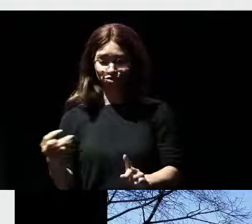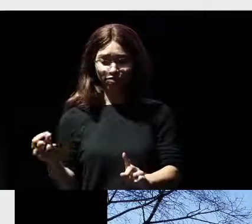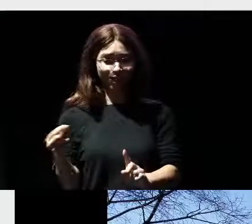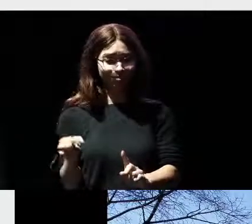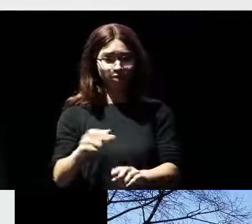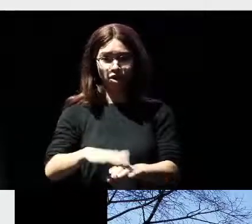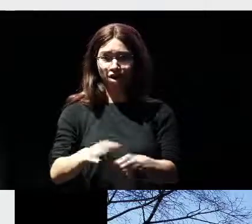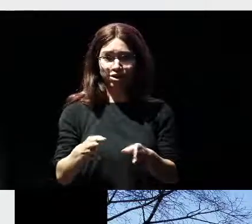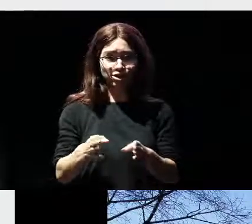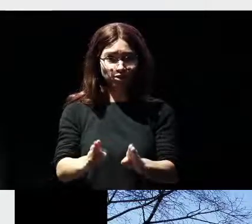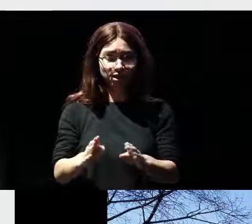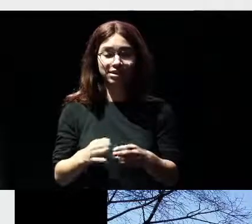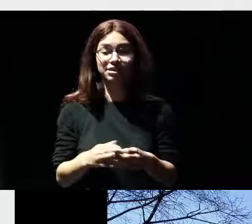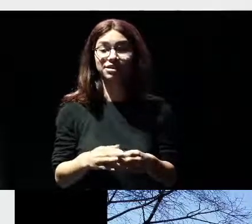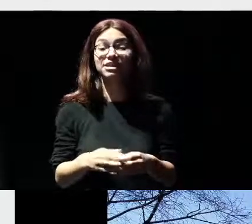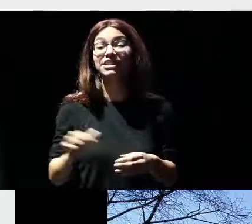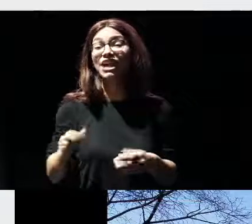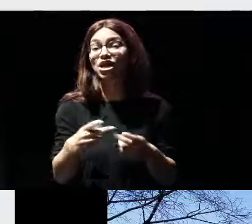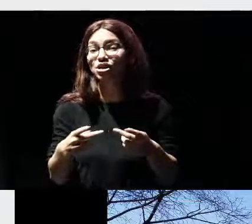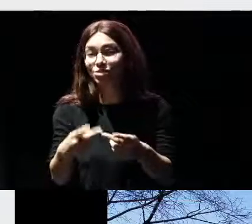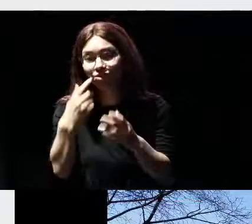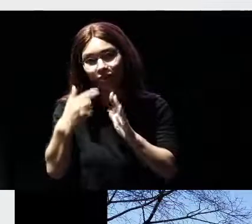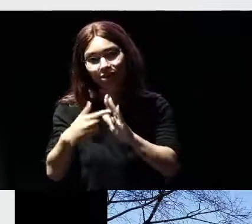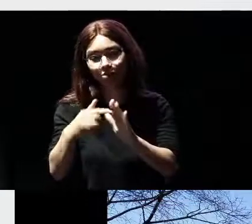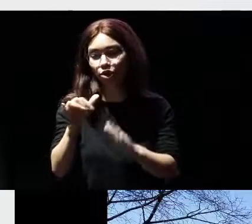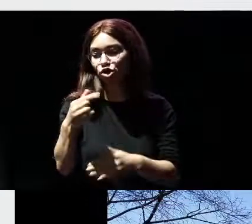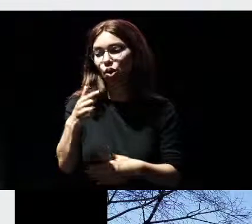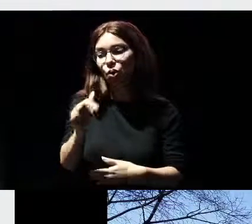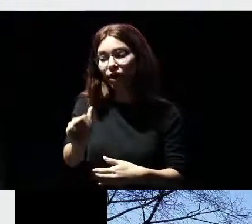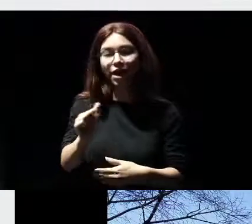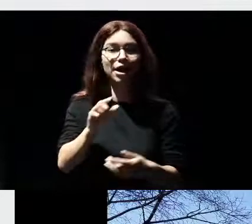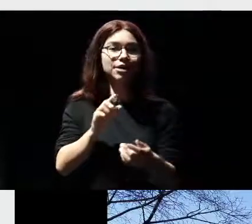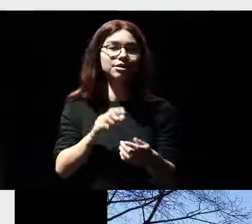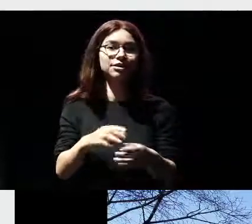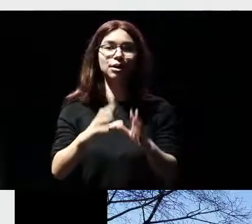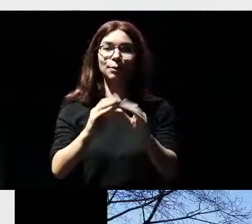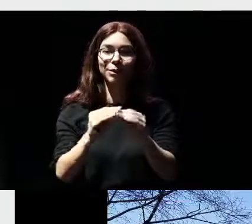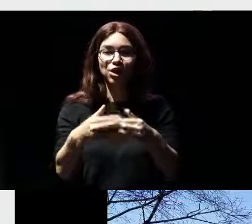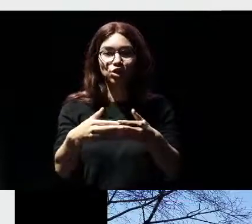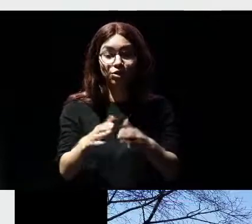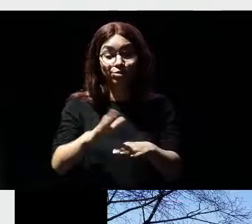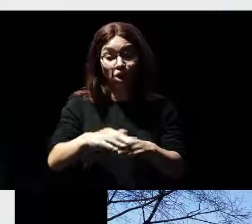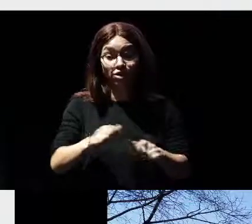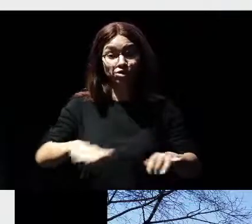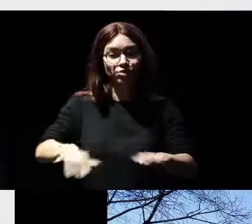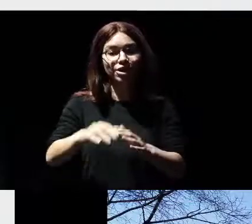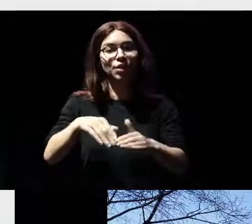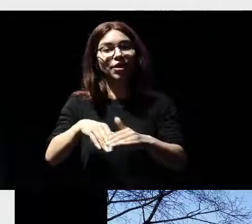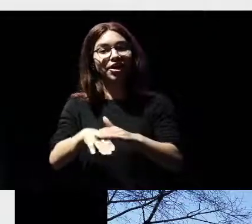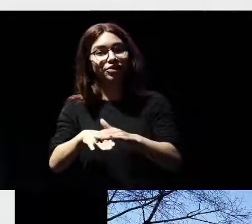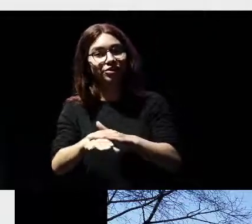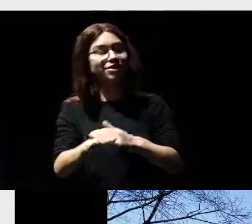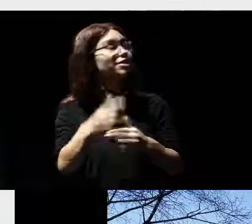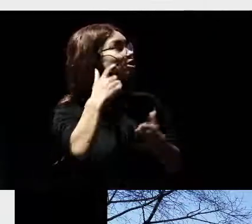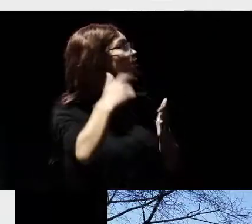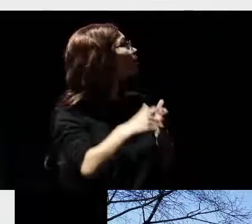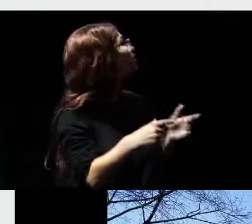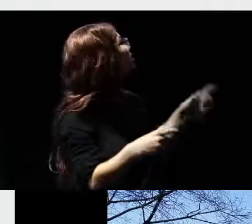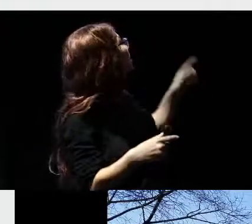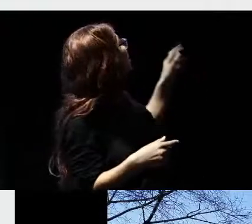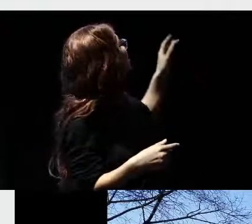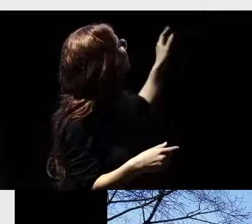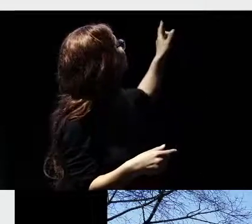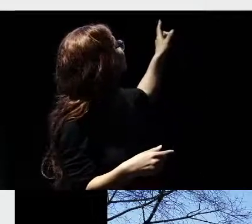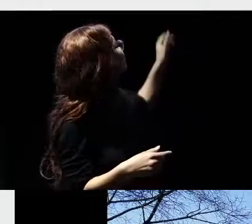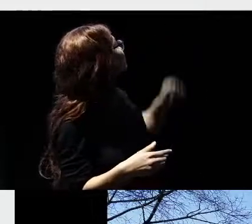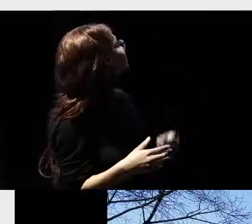the street. A number of those other spaces like yoga, meeting rooms are also on the street. This is the entry courtyard. You come in under